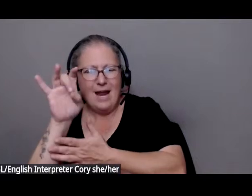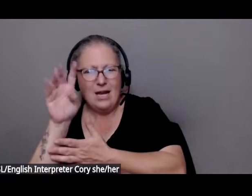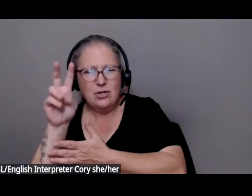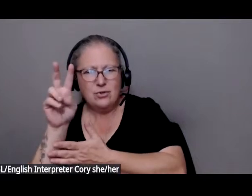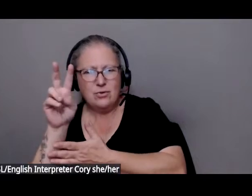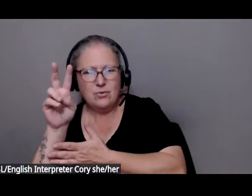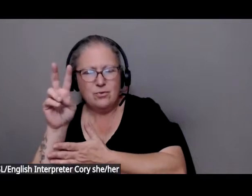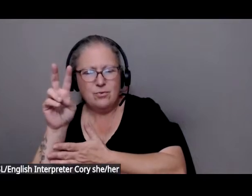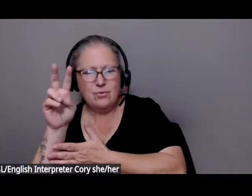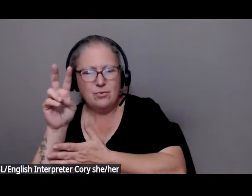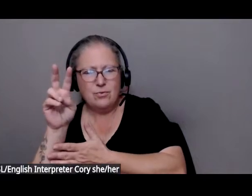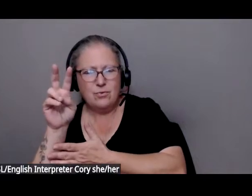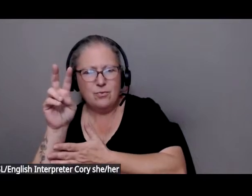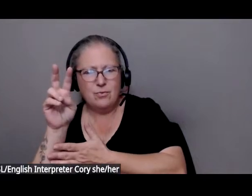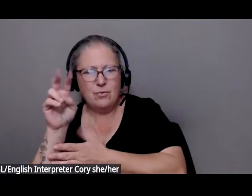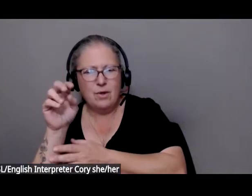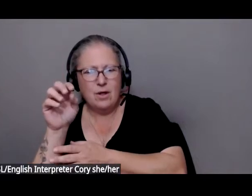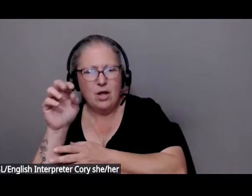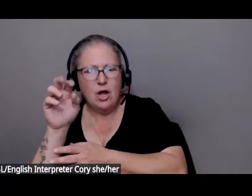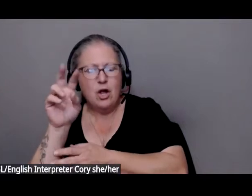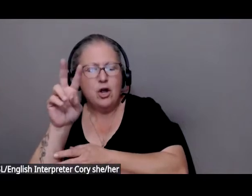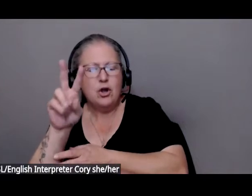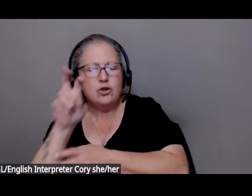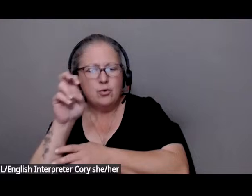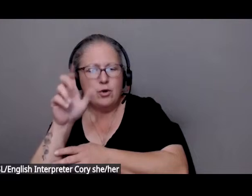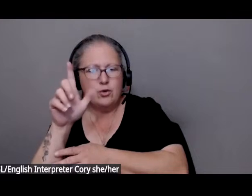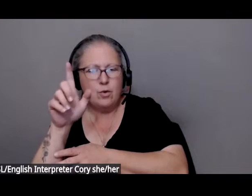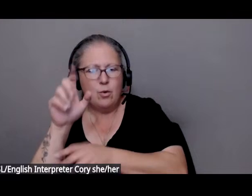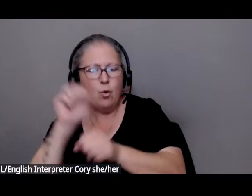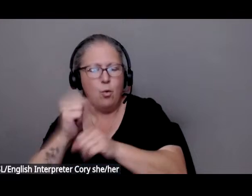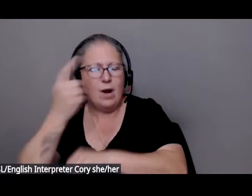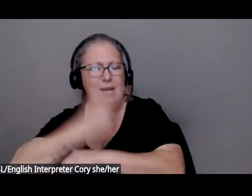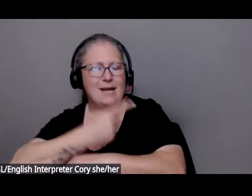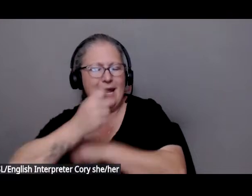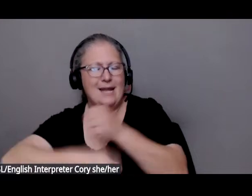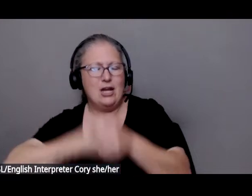$3,482 and a 221 workday year.